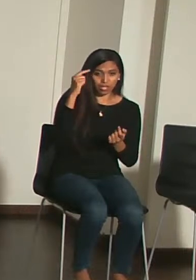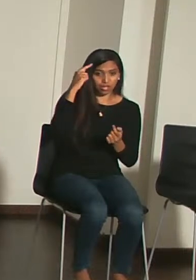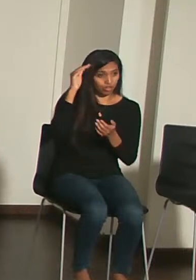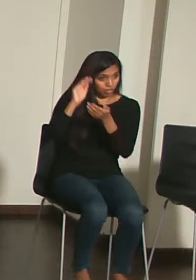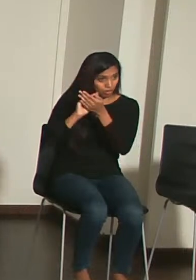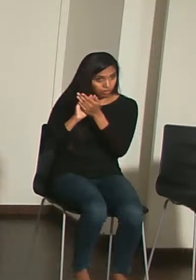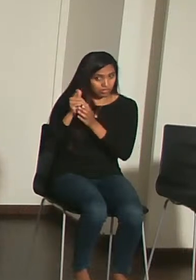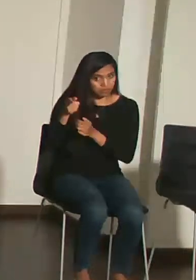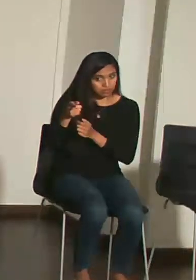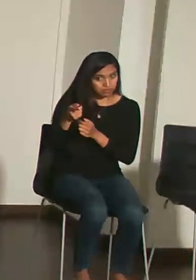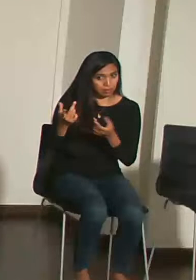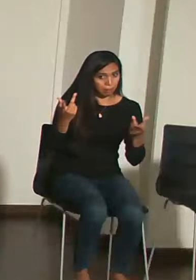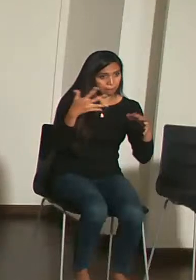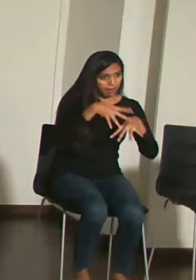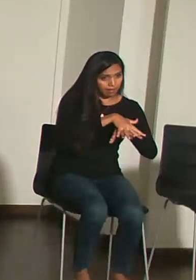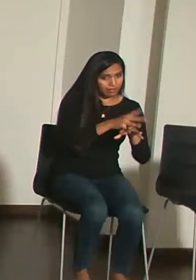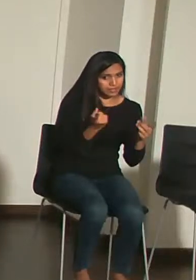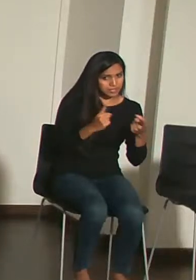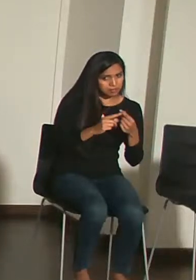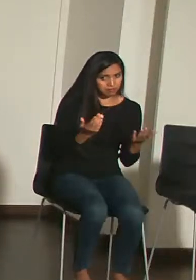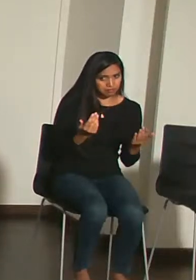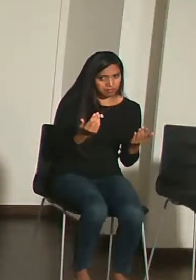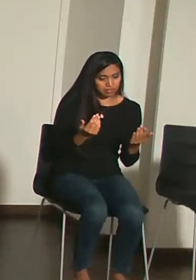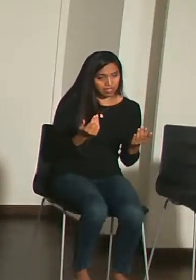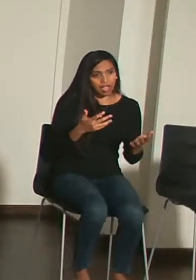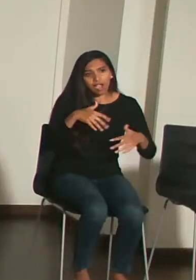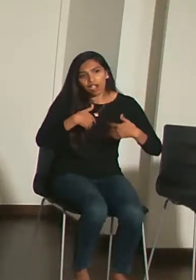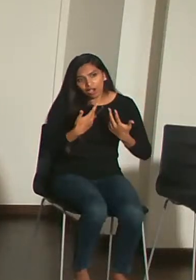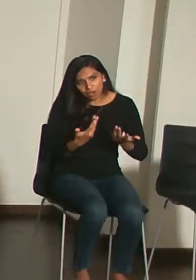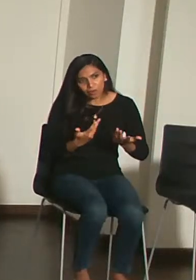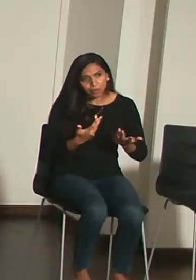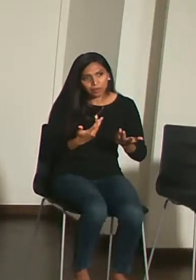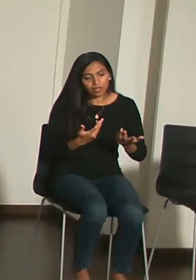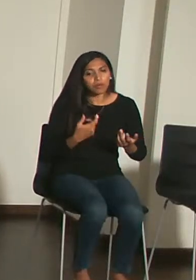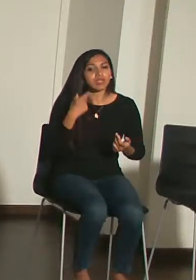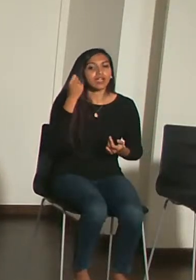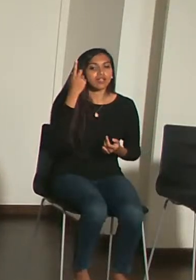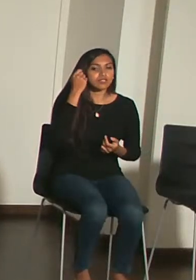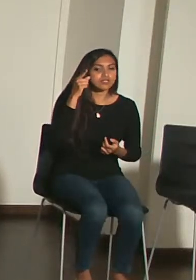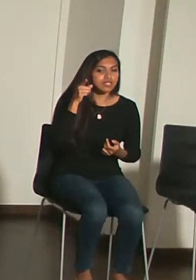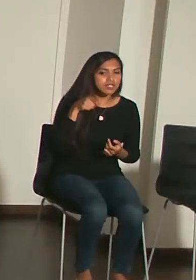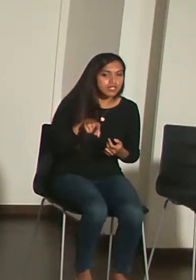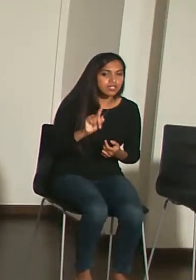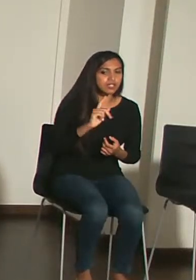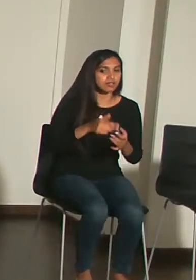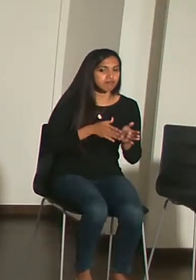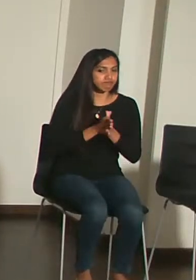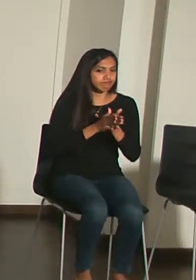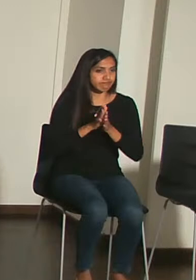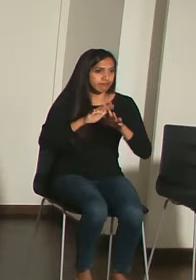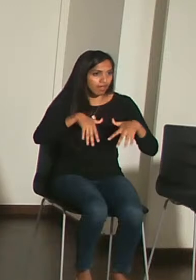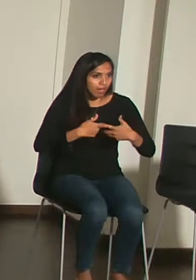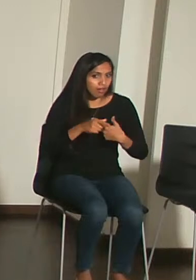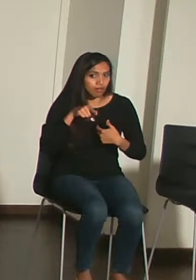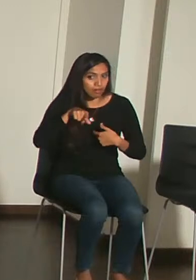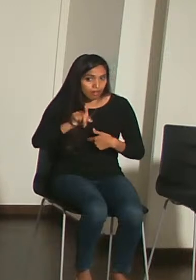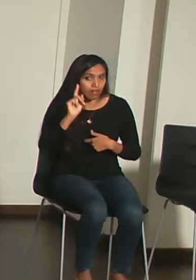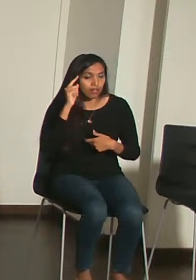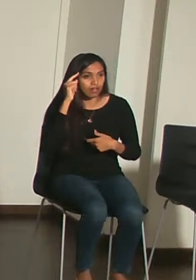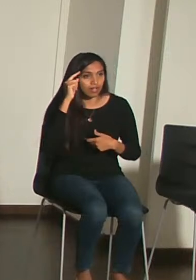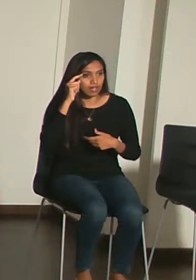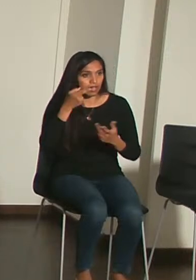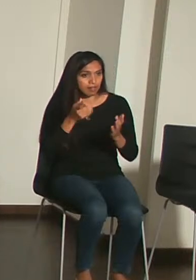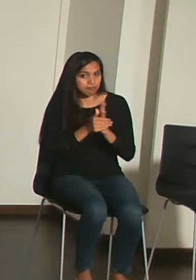teacher has brought them in to see the exhibition. But we need to understand for ourselves what are the ways in which they can